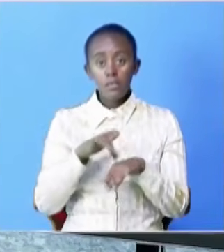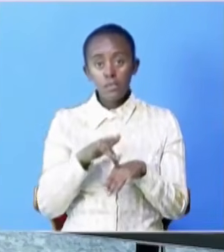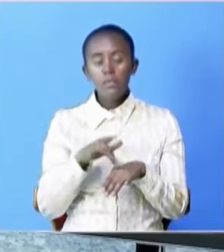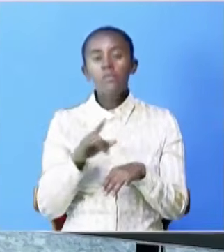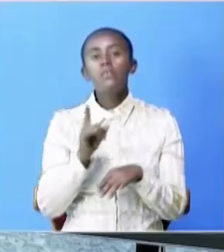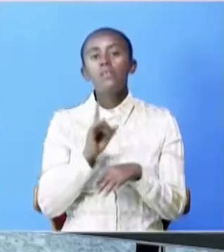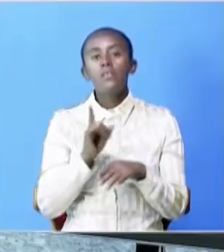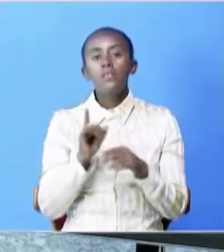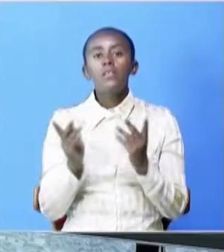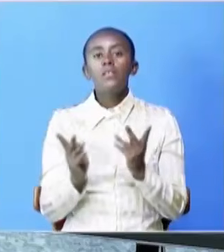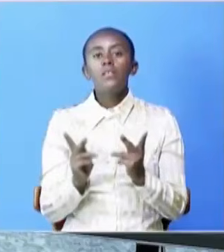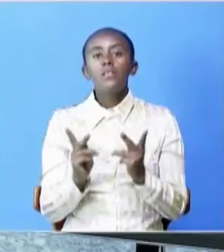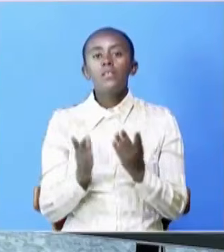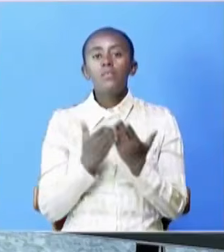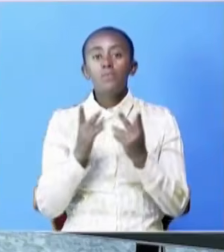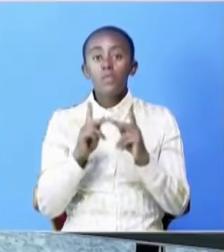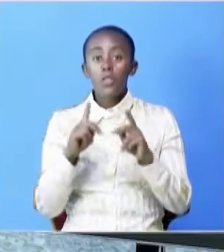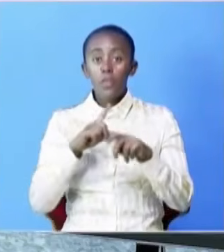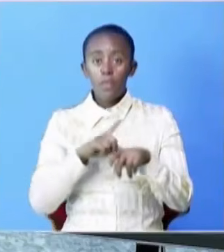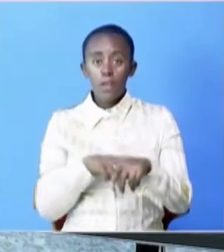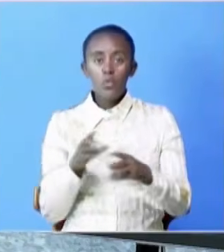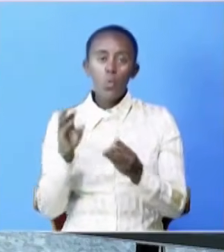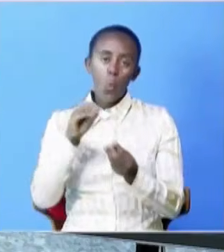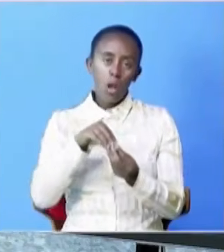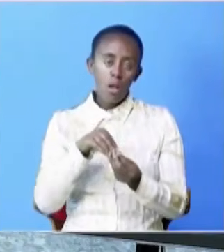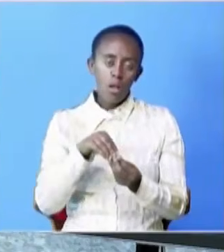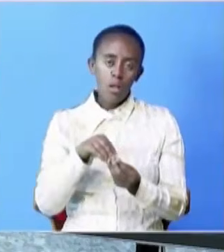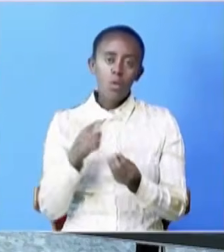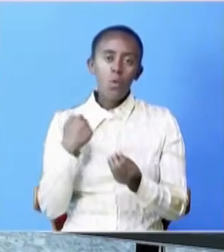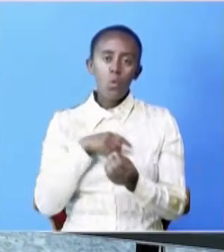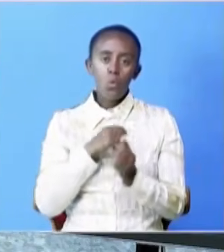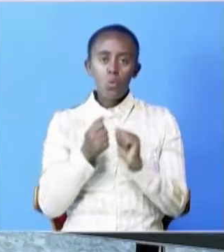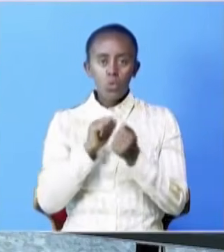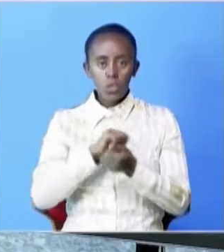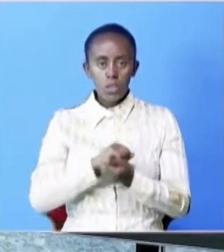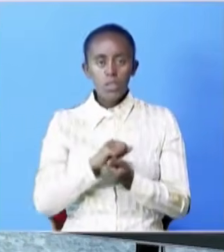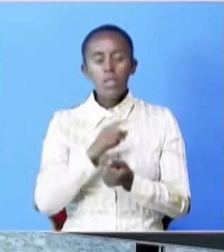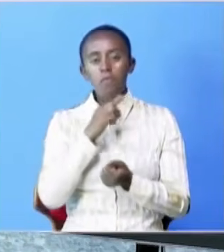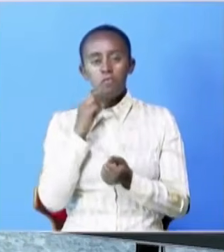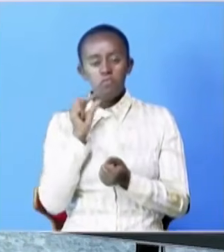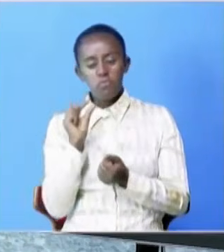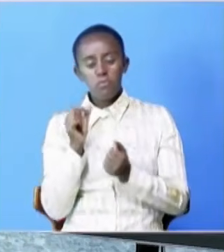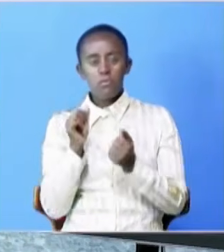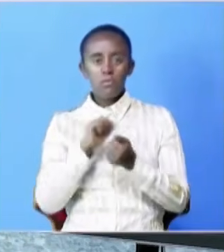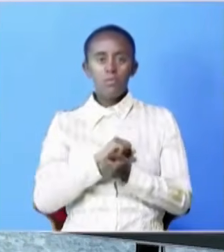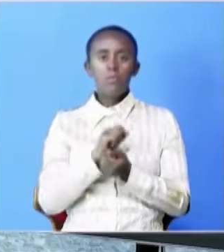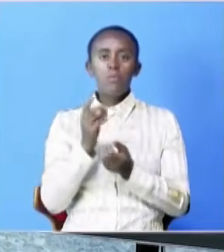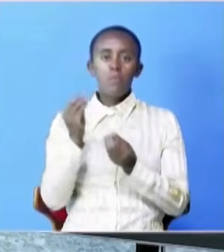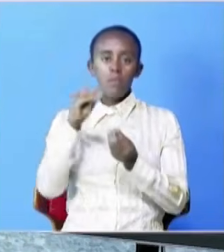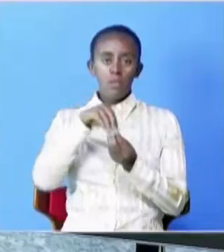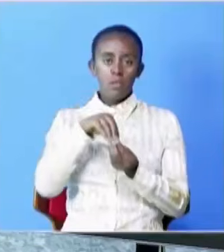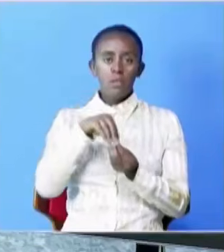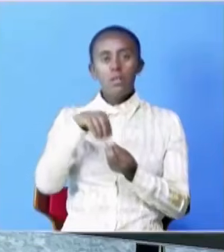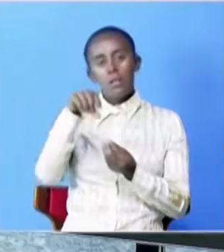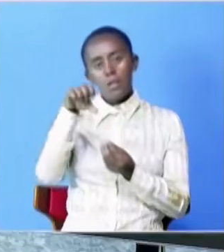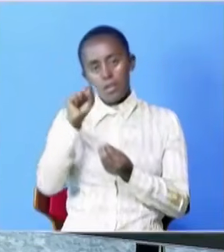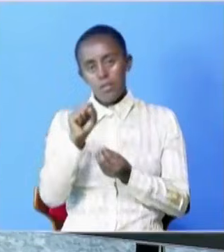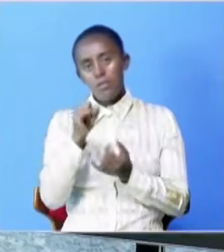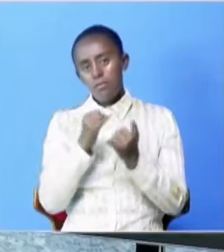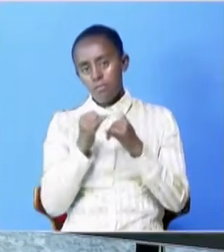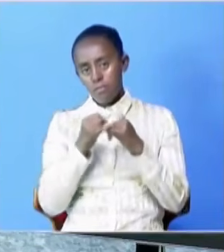simple present tense, then we add or we change the verb a little bit by adding s at the